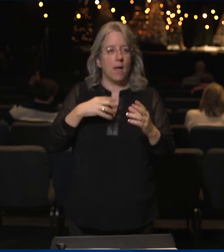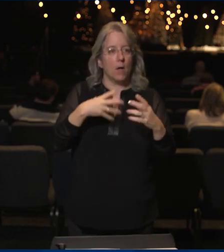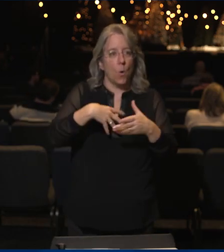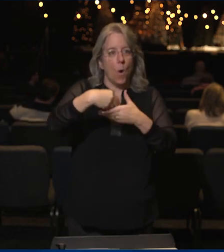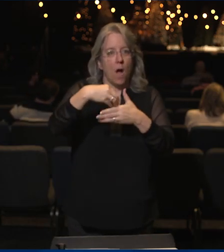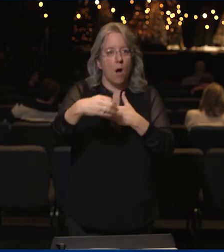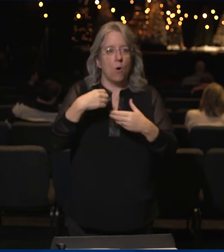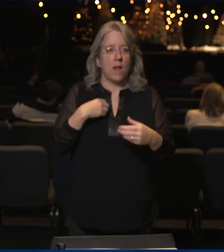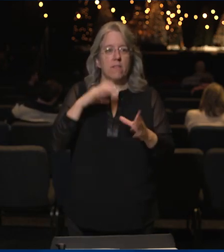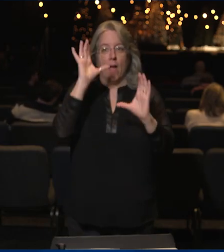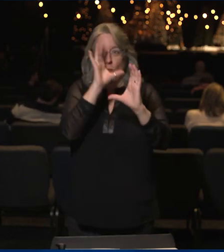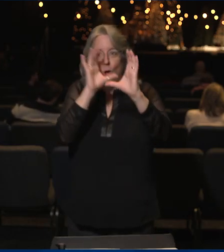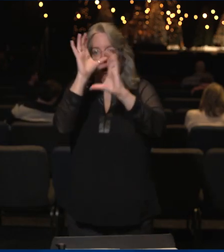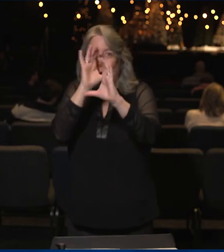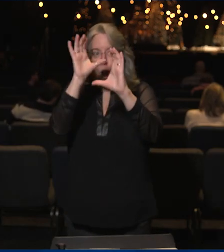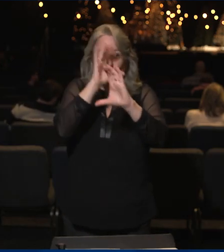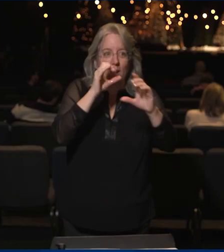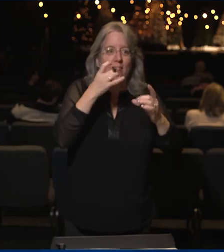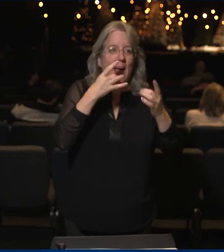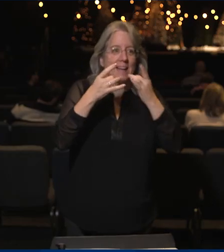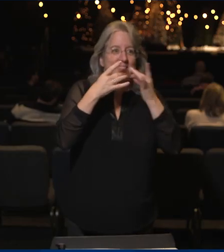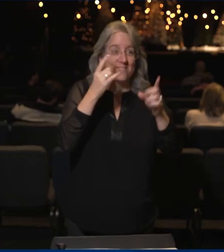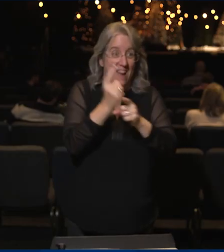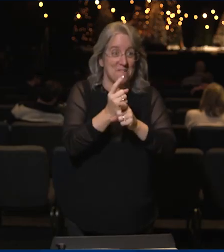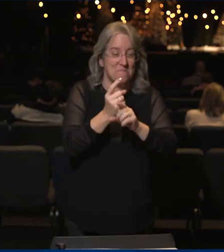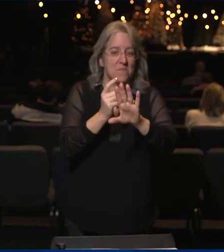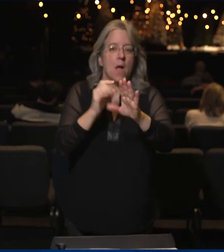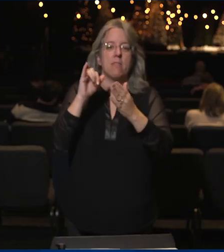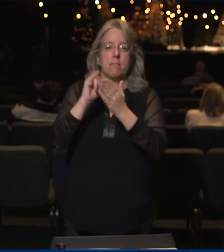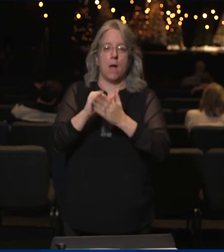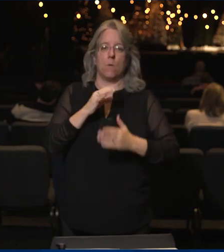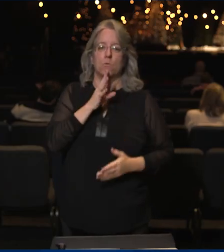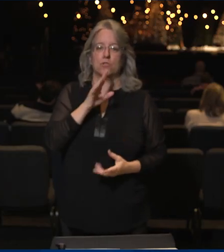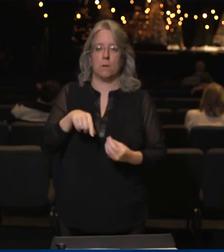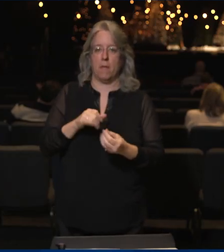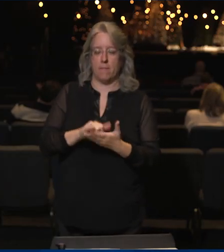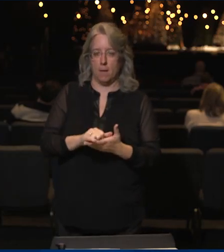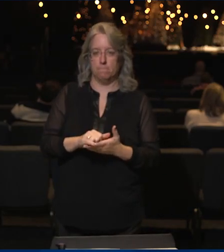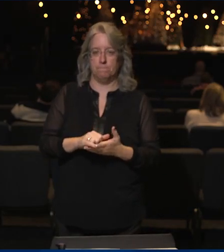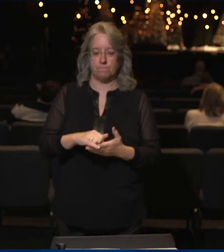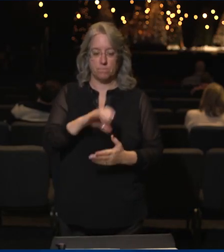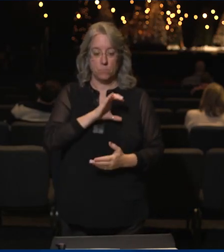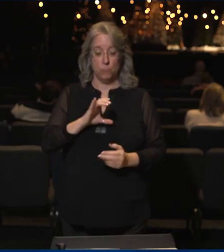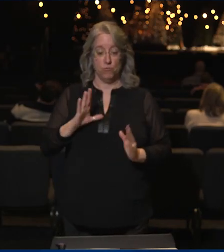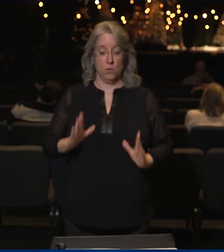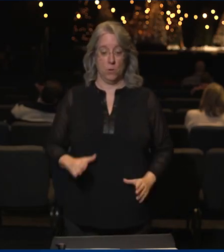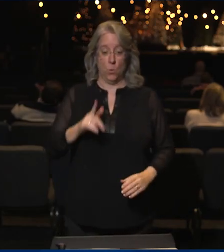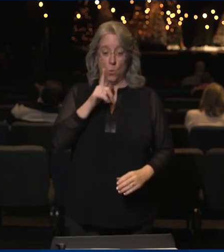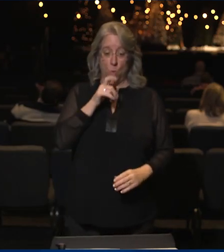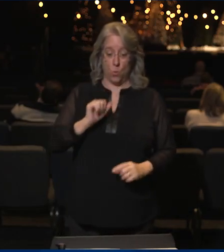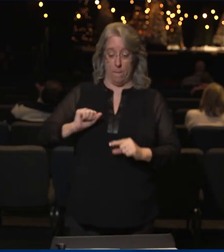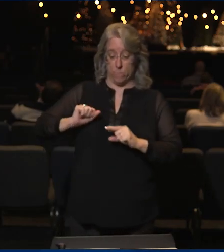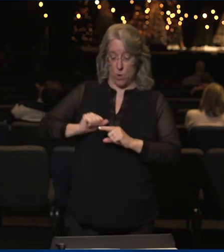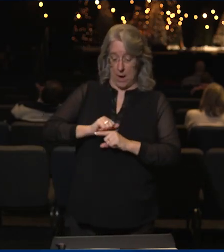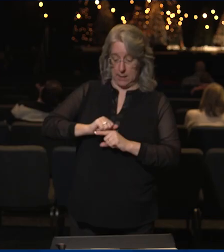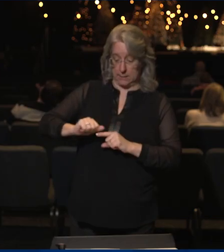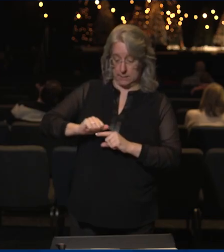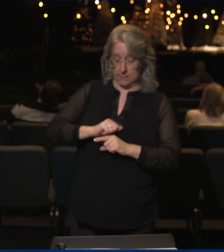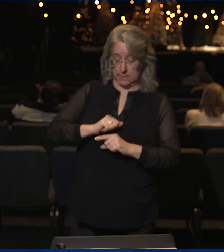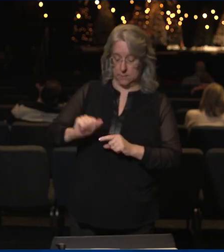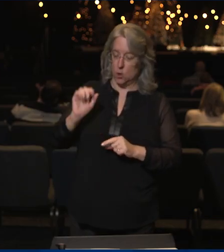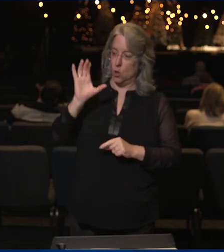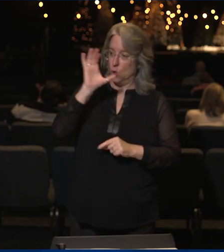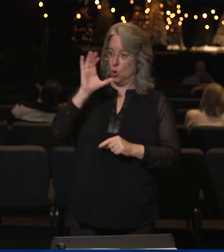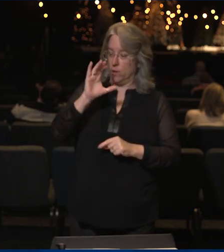and they look for the light. And that's what we want to talk about, being Christians who are practiced at looking at the light,